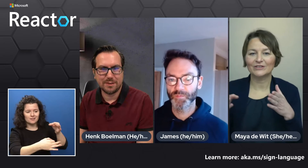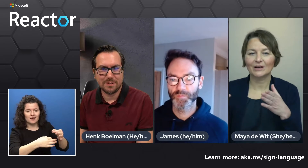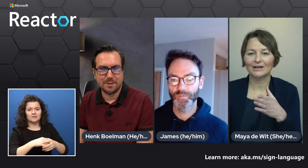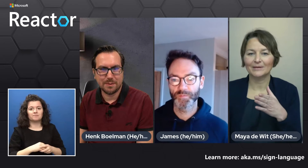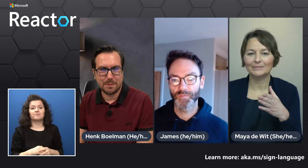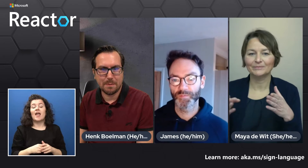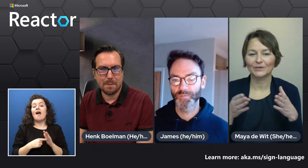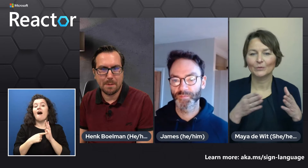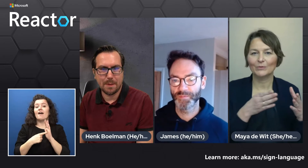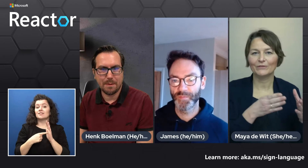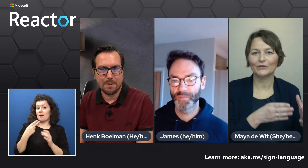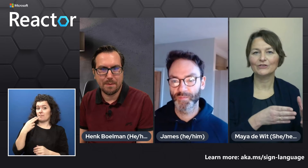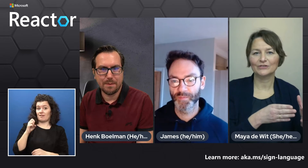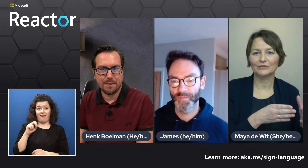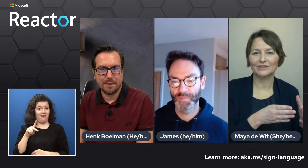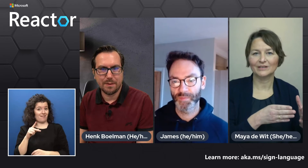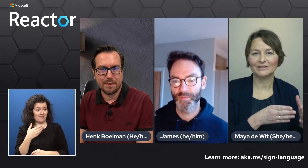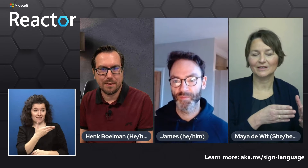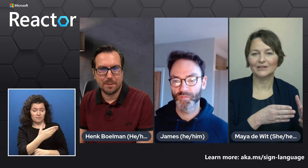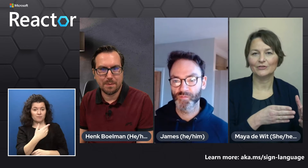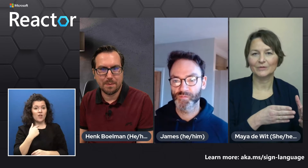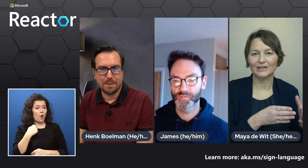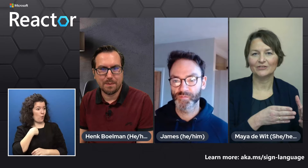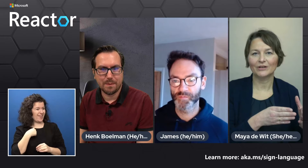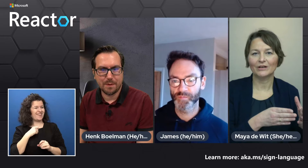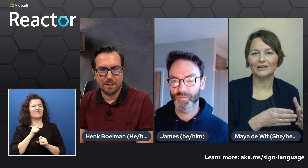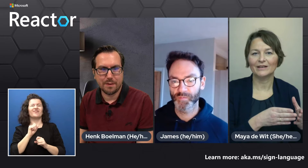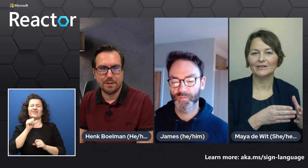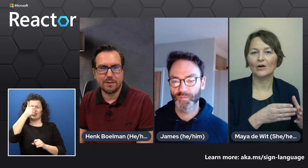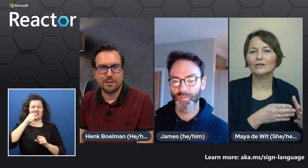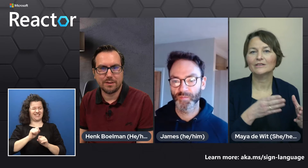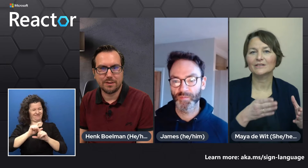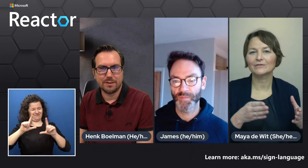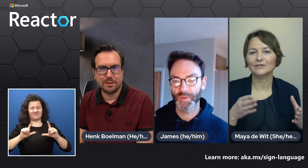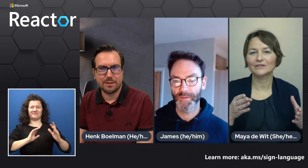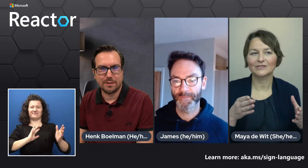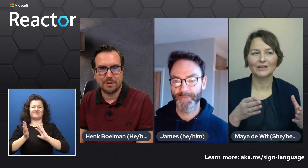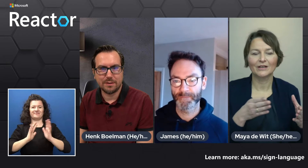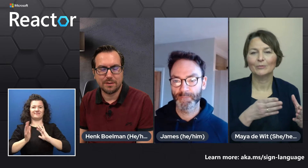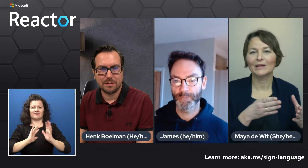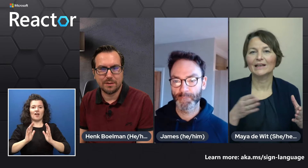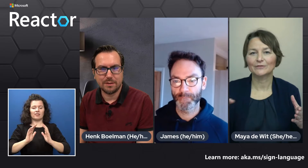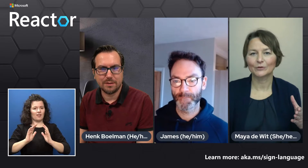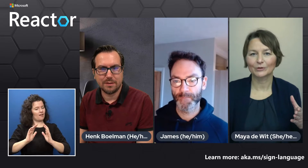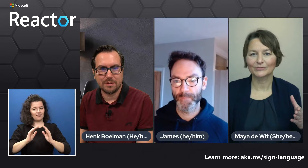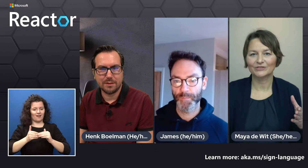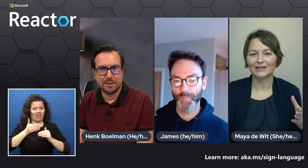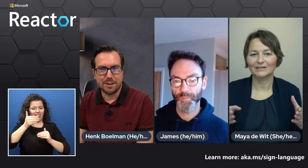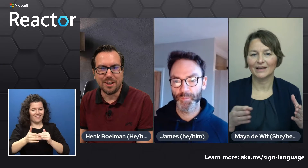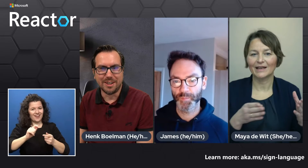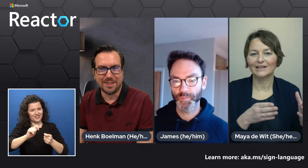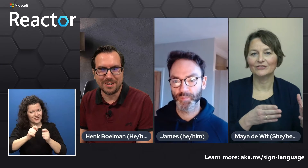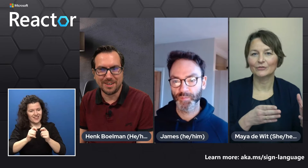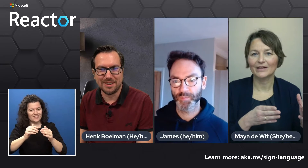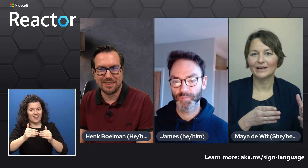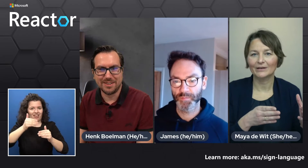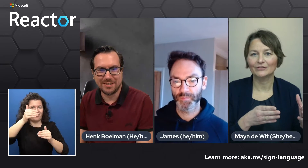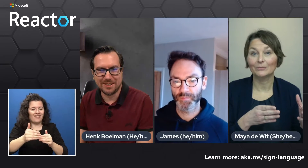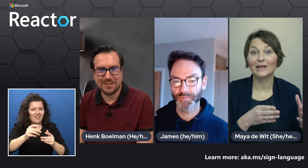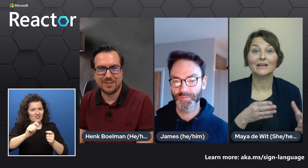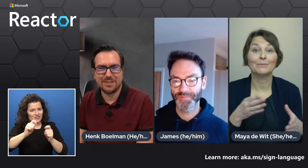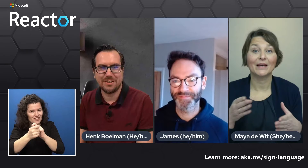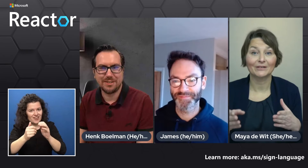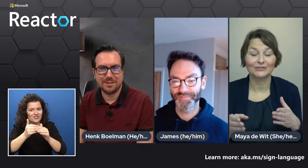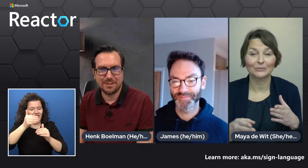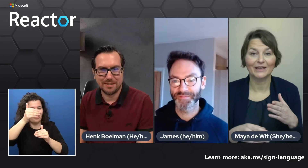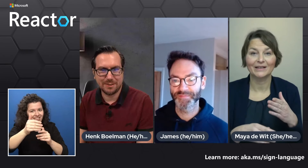over time. When we first did the interpretation online, all the different platforms that Henk has tried out to